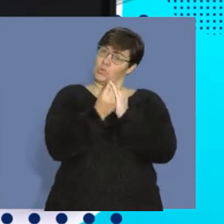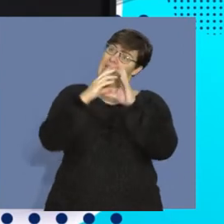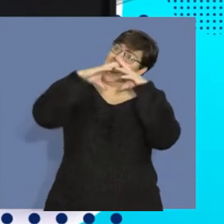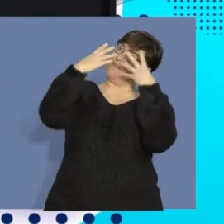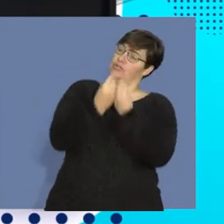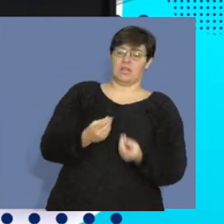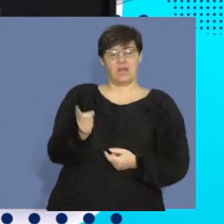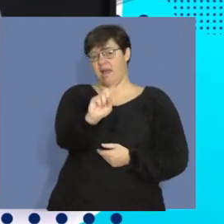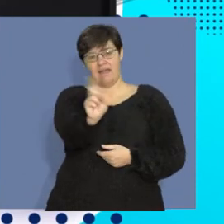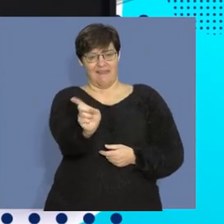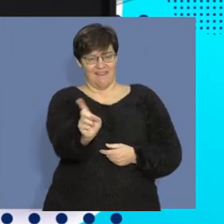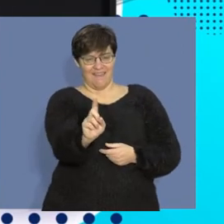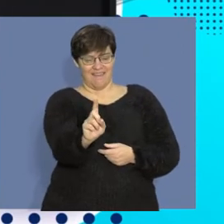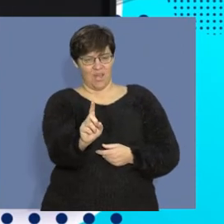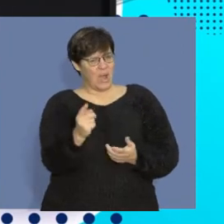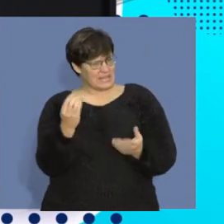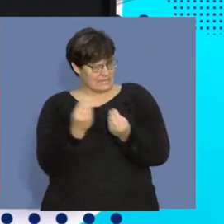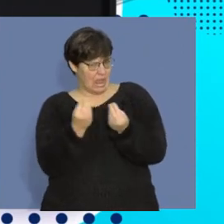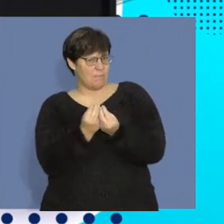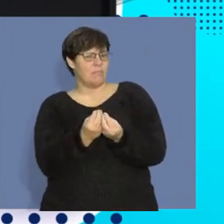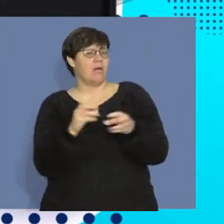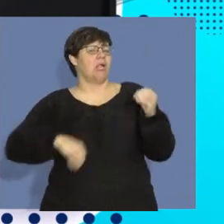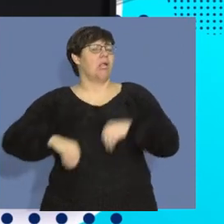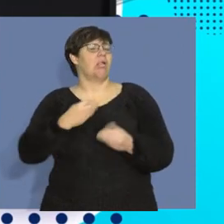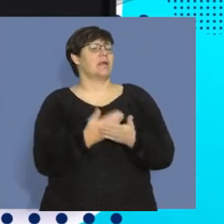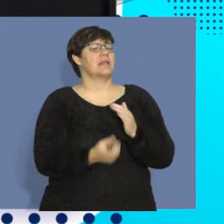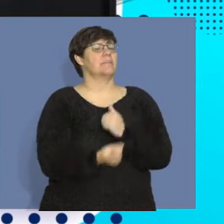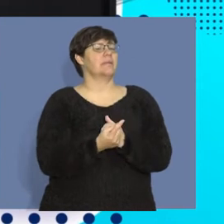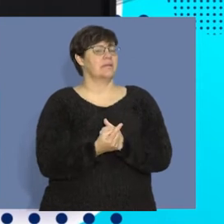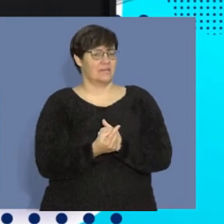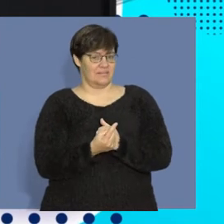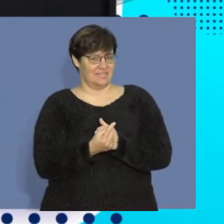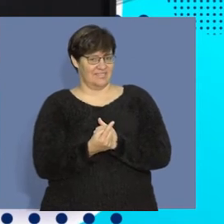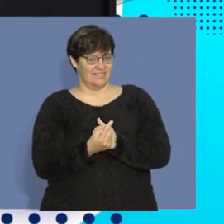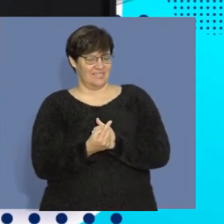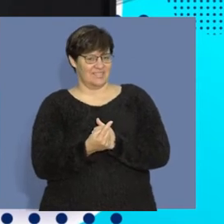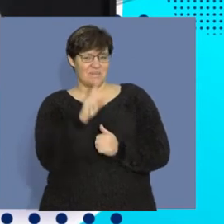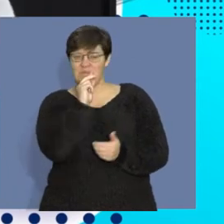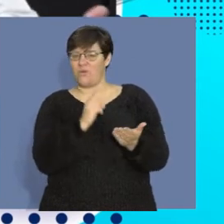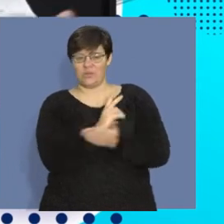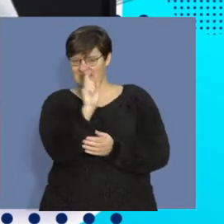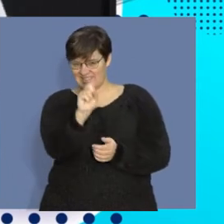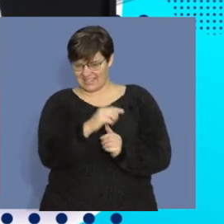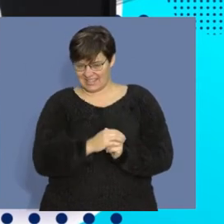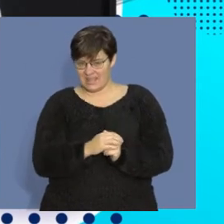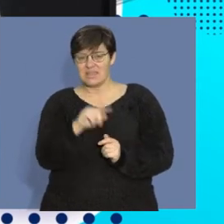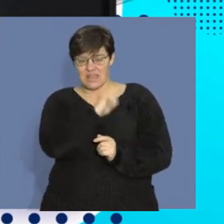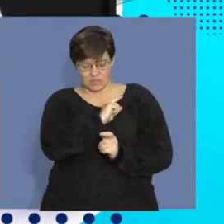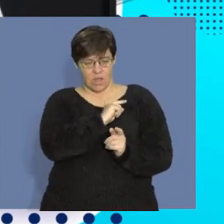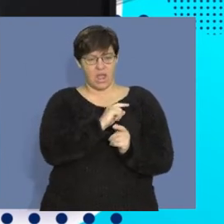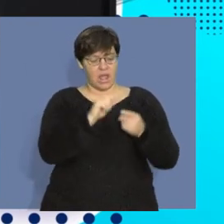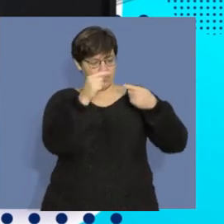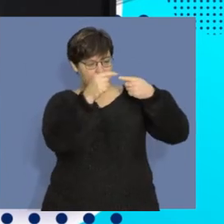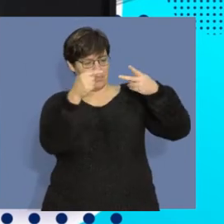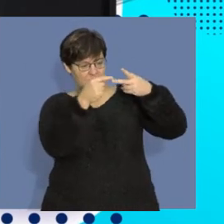that not one person does everything, because obviously, if that happens, it could lead itself to some kind of fraud